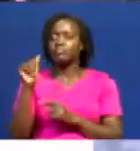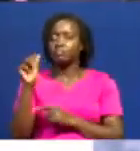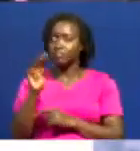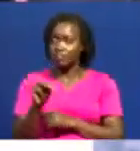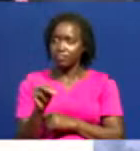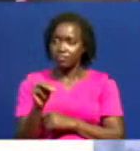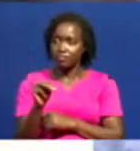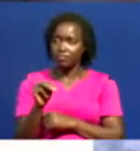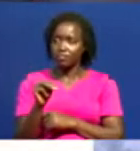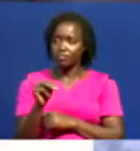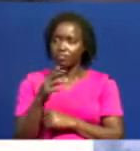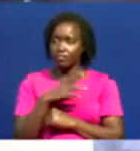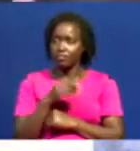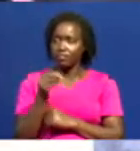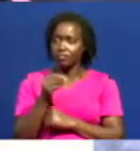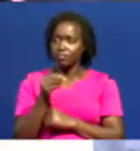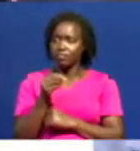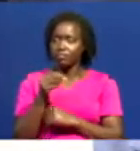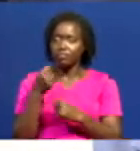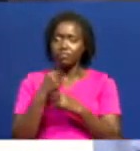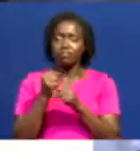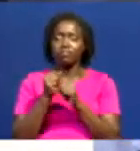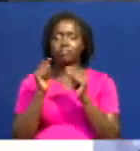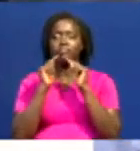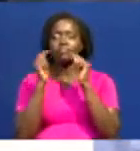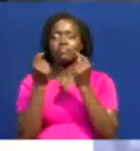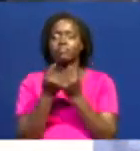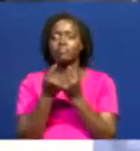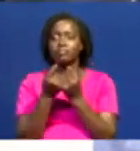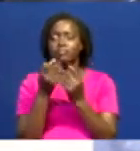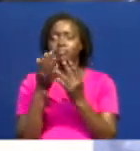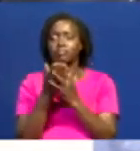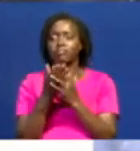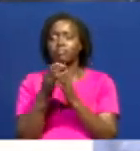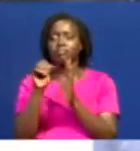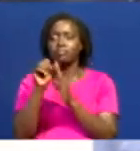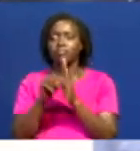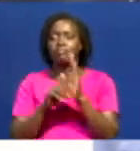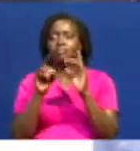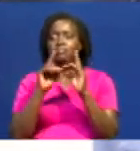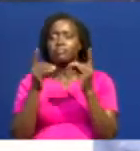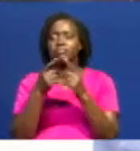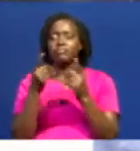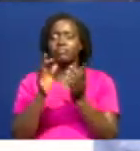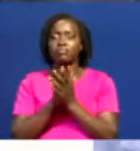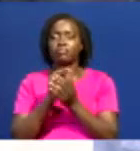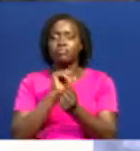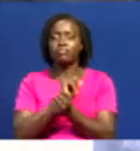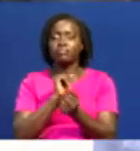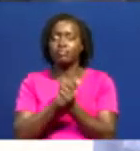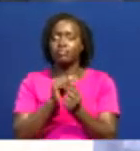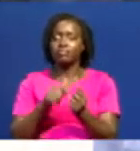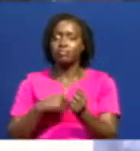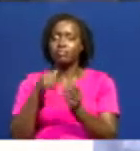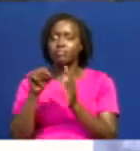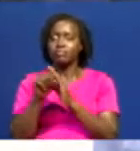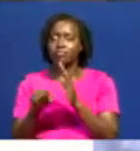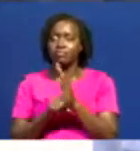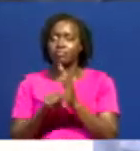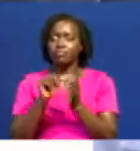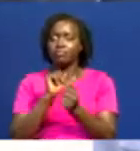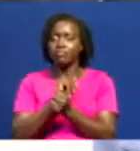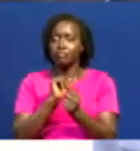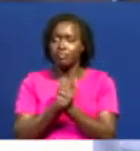Manufacturers, and we have formed a team between the State Department for Correctional Services and my State Department, and of